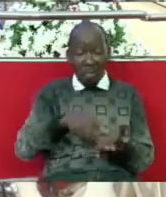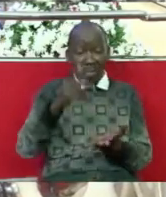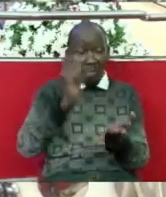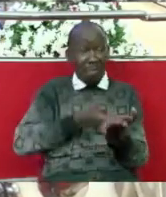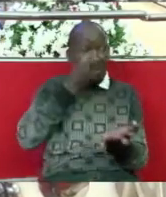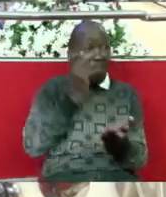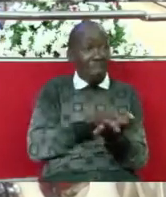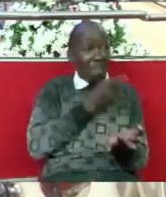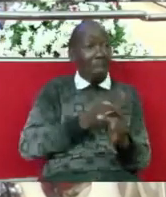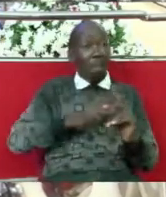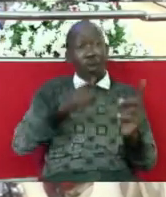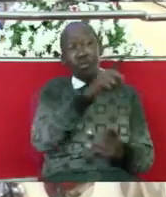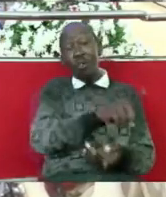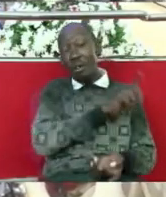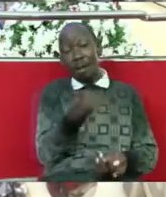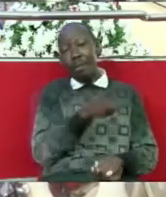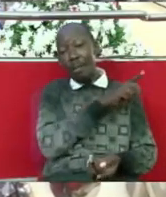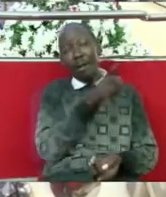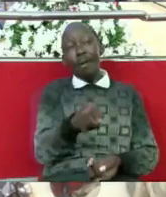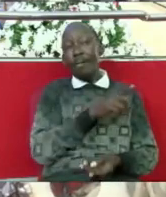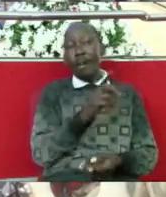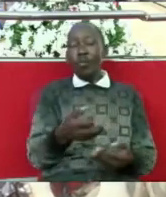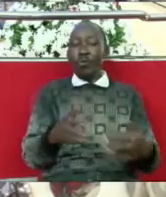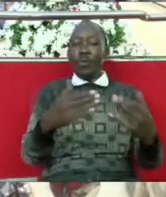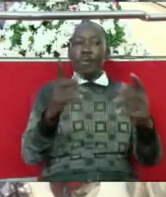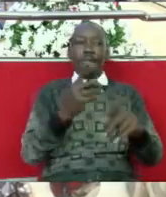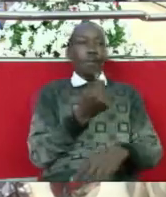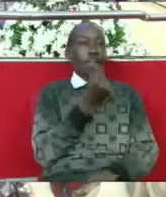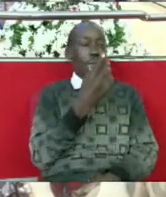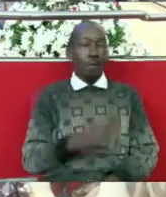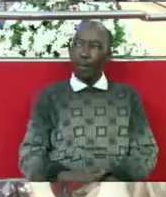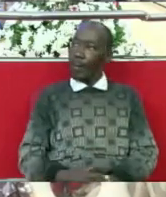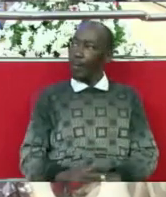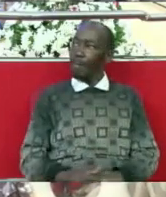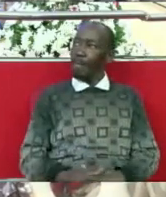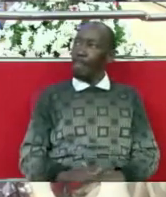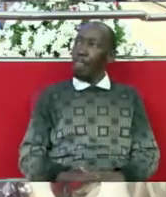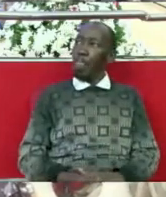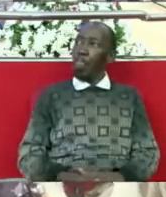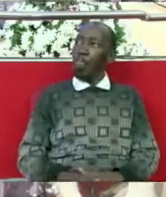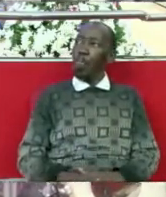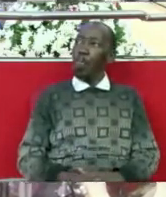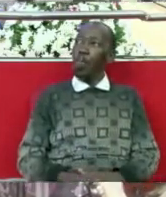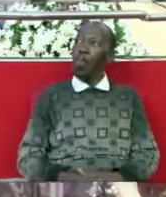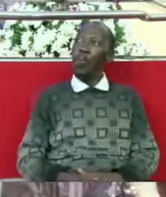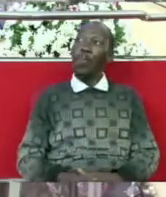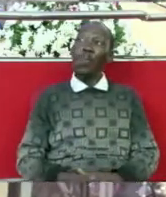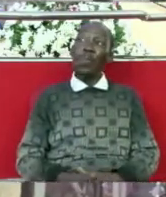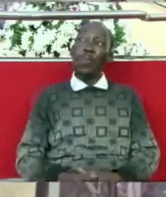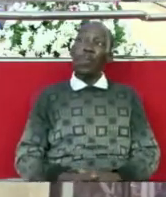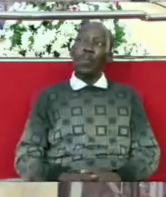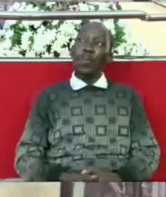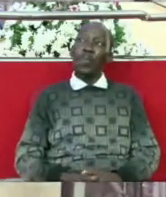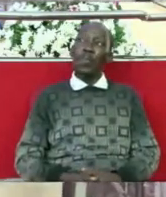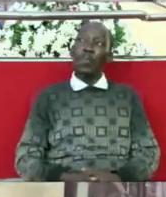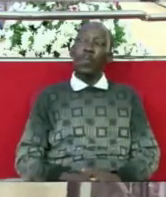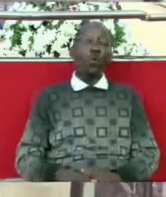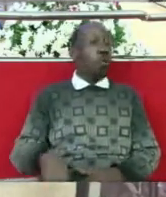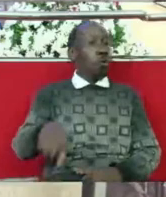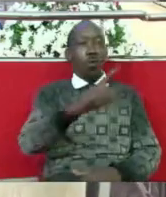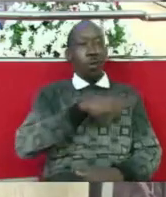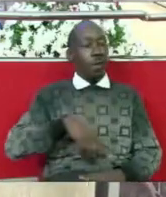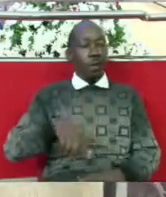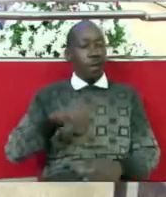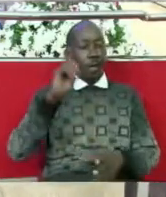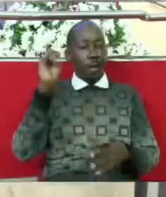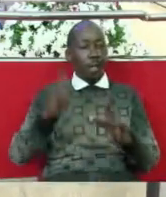tu huko. You continue to pay and be charged for even bottles that you have broken, and you continue. Unaendelea kuwa tu pale. We can trust in a